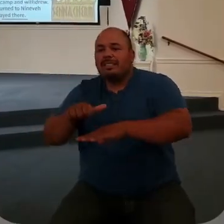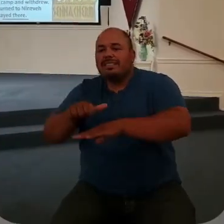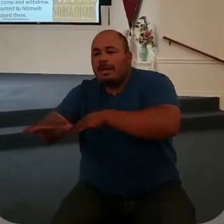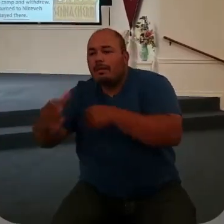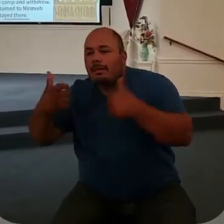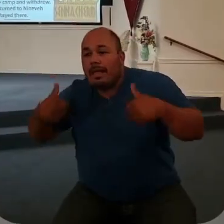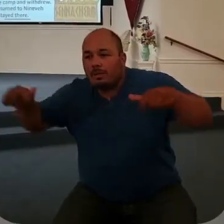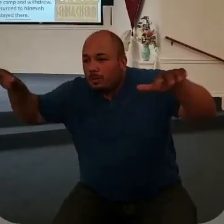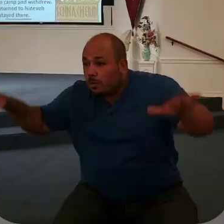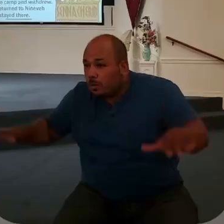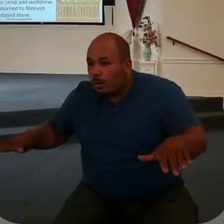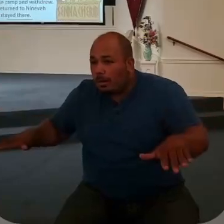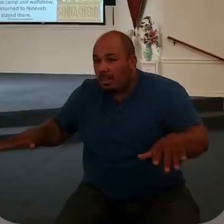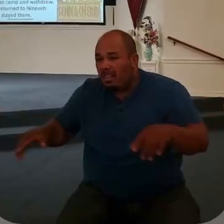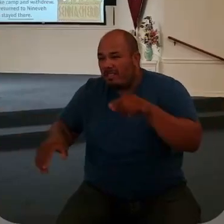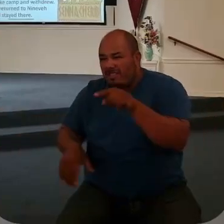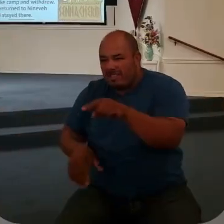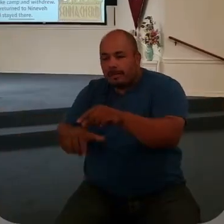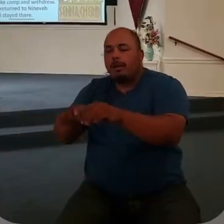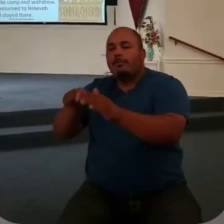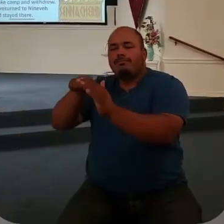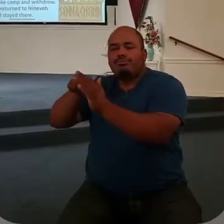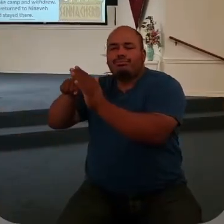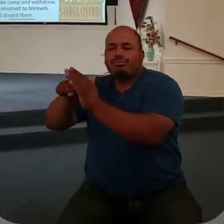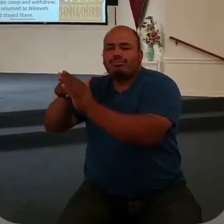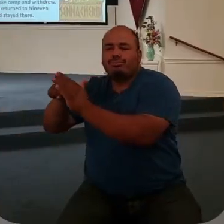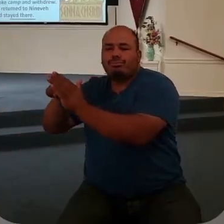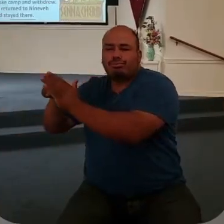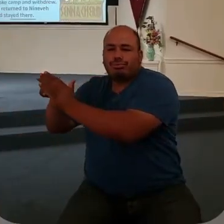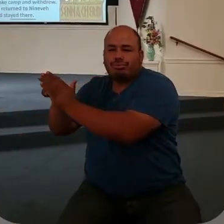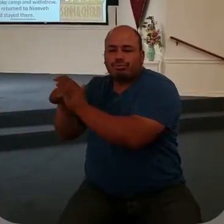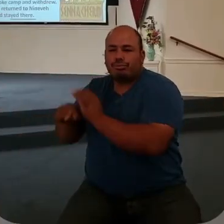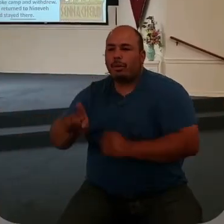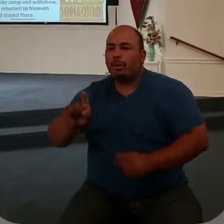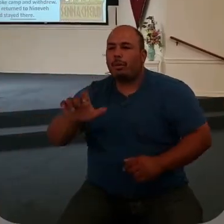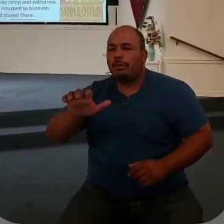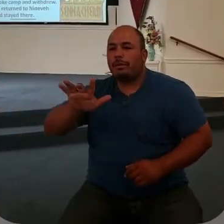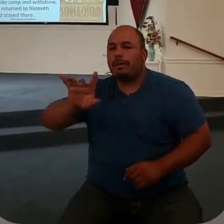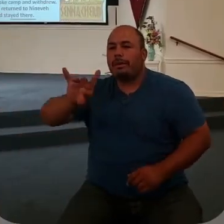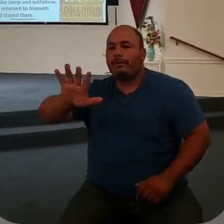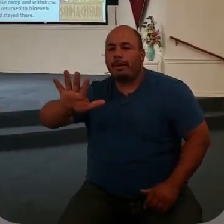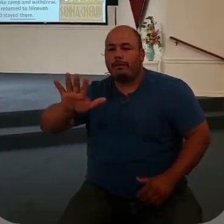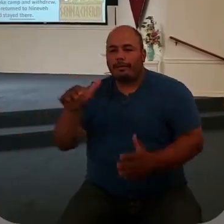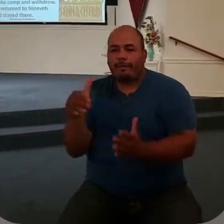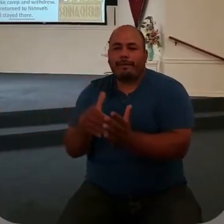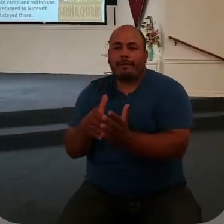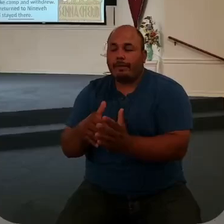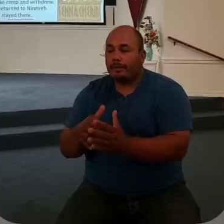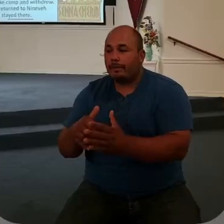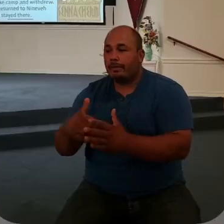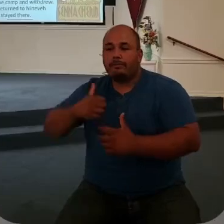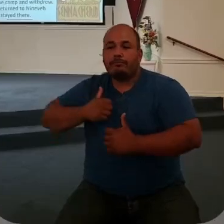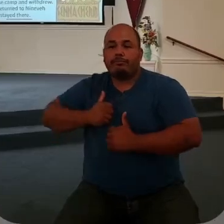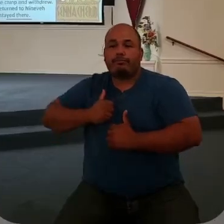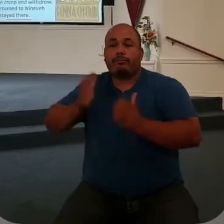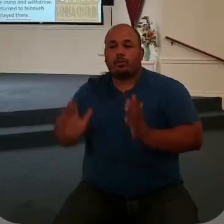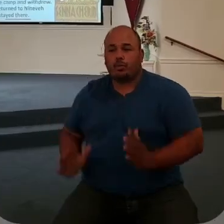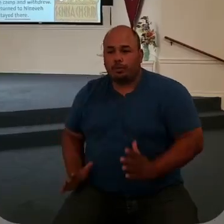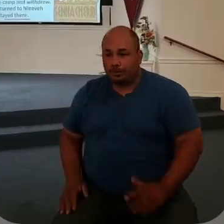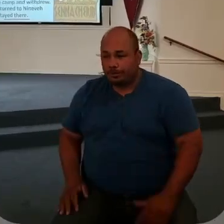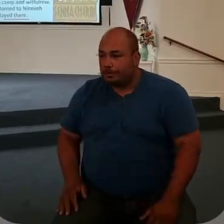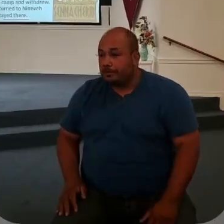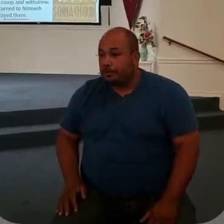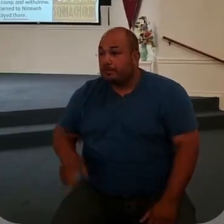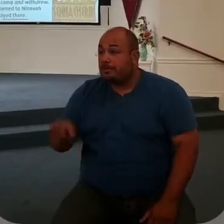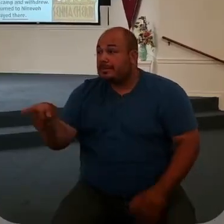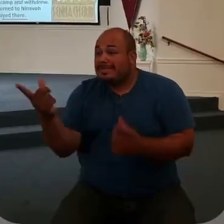185,000 Assyrian troops. Sennacherib's army was devastated, and all he could do was pack up and go back home